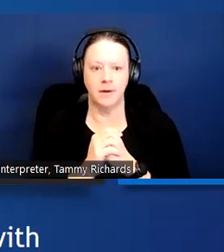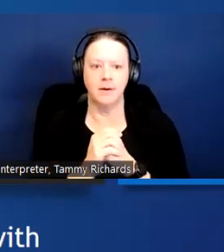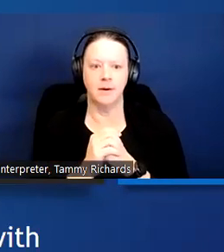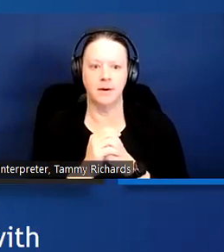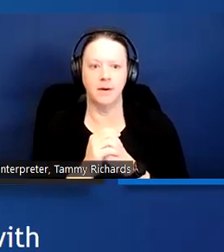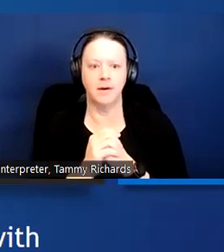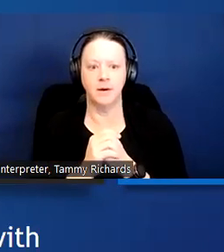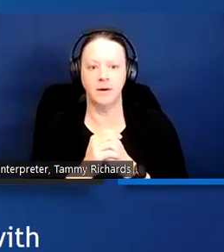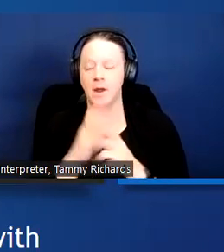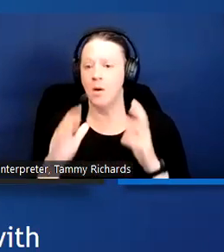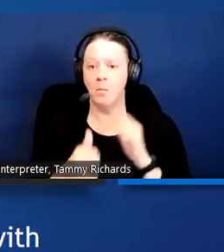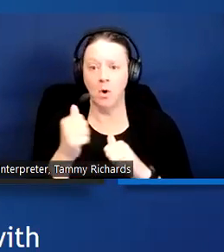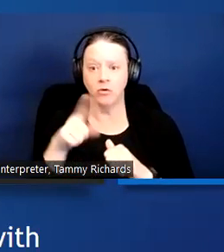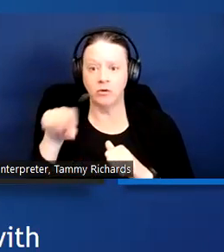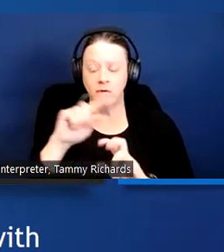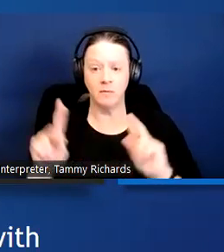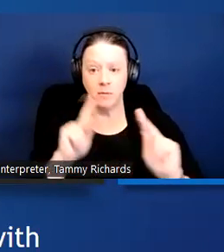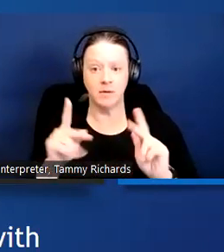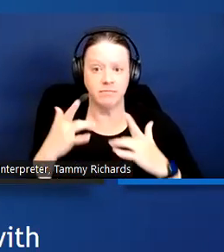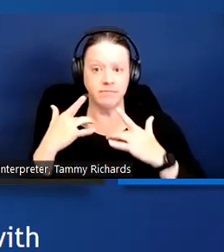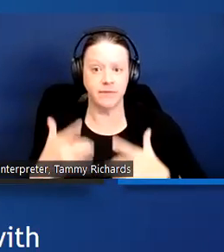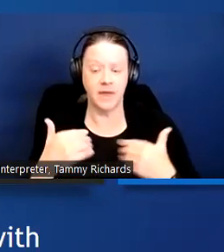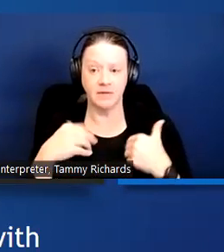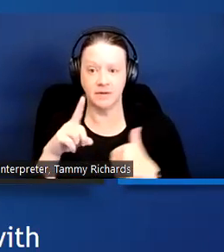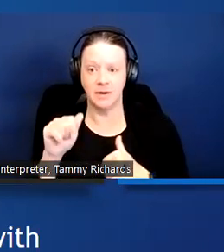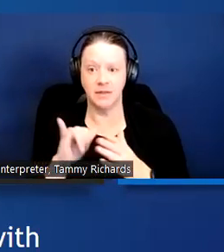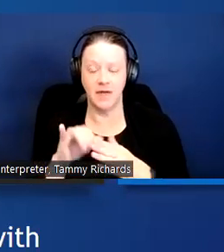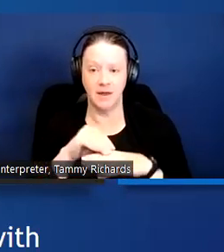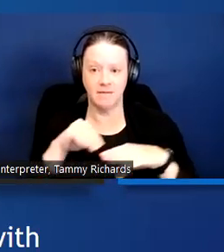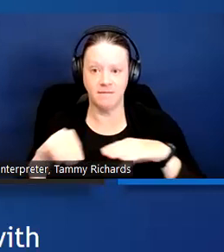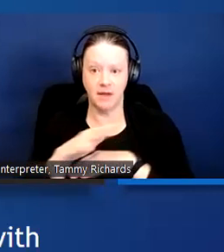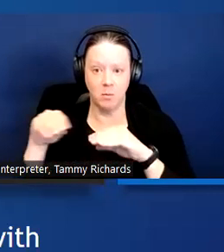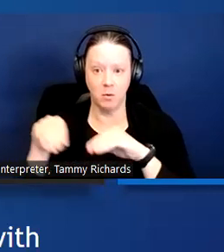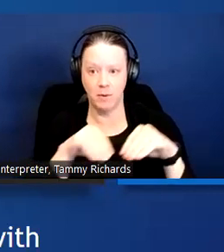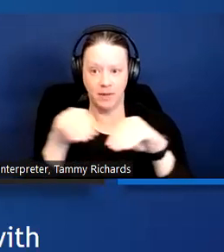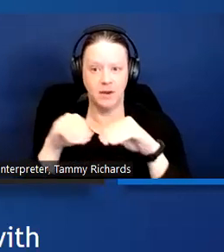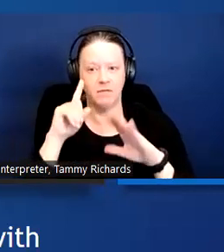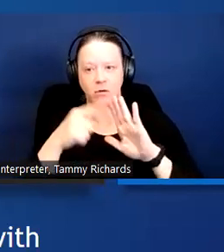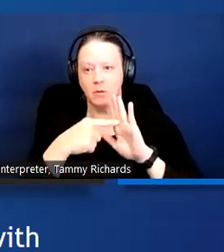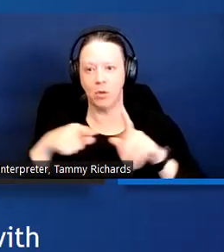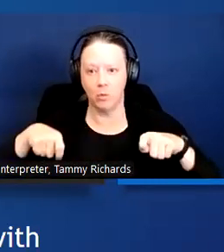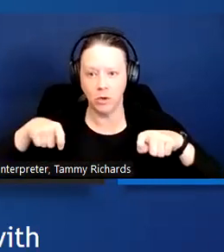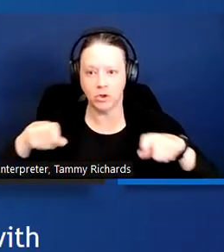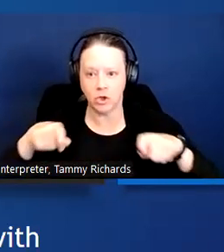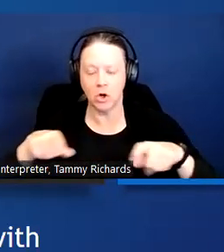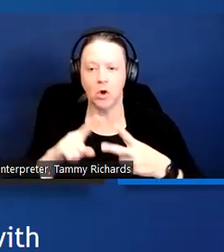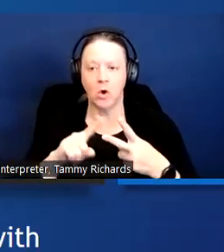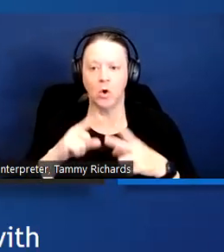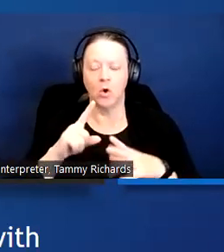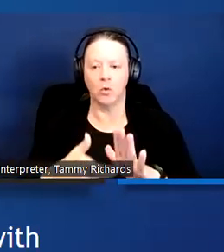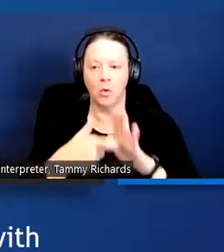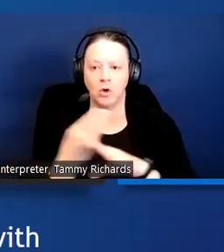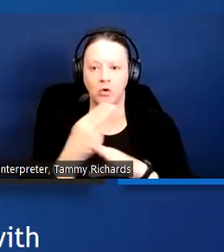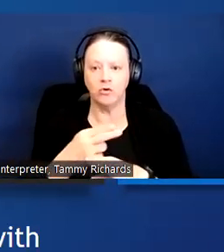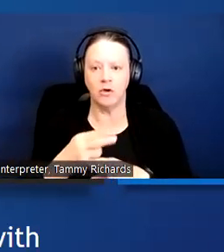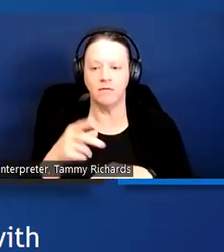The majority of them are disabilities that affect mobility, so being in a wheelchair or requiring the use of a